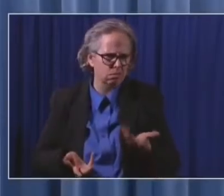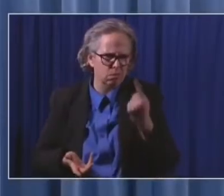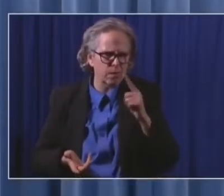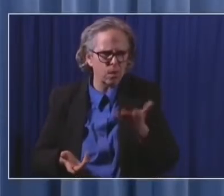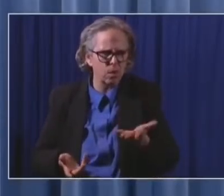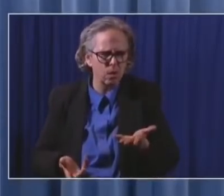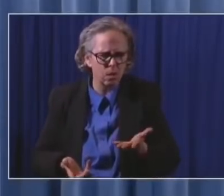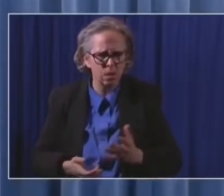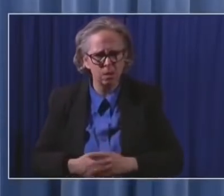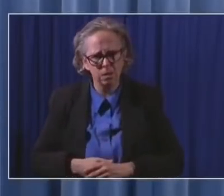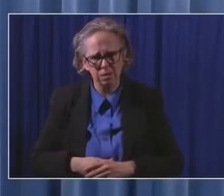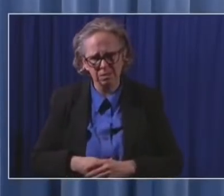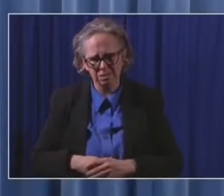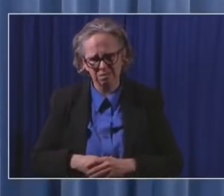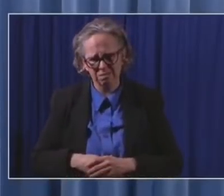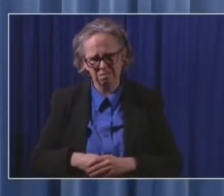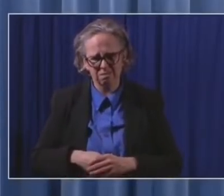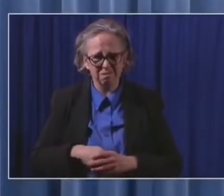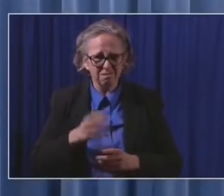it just